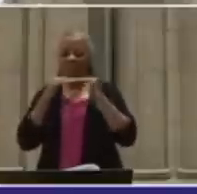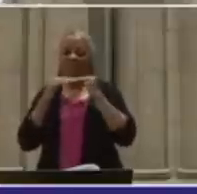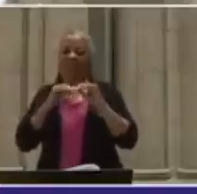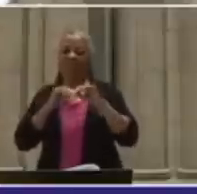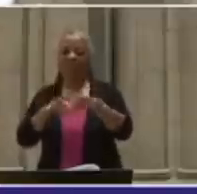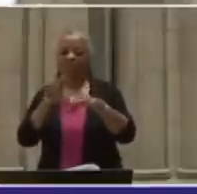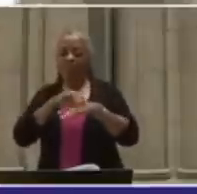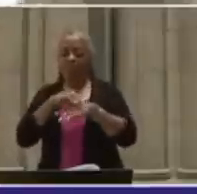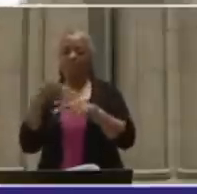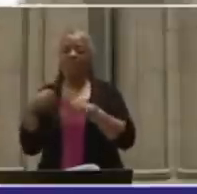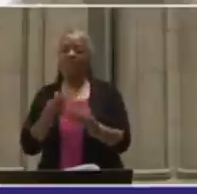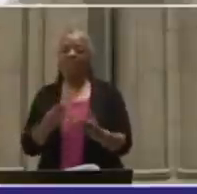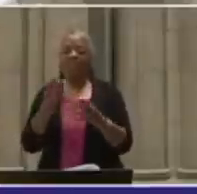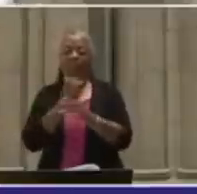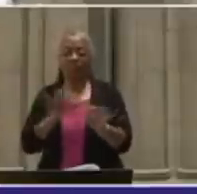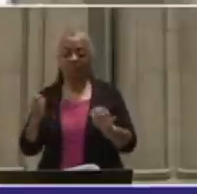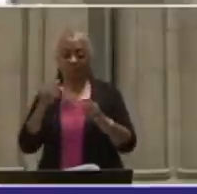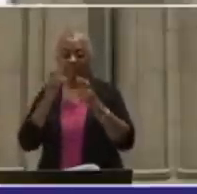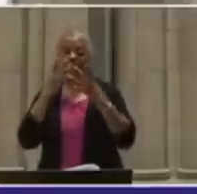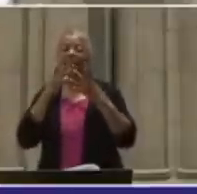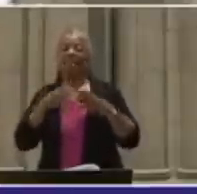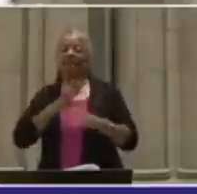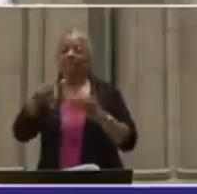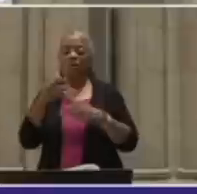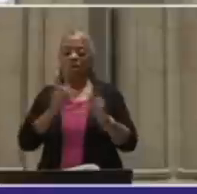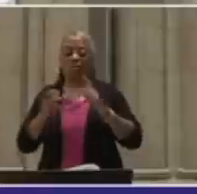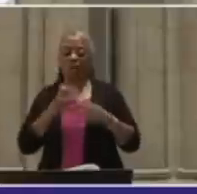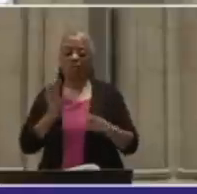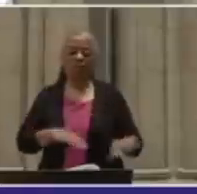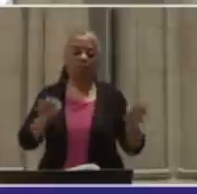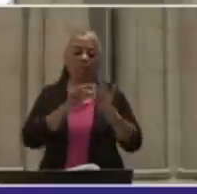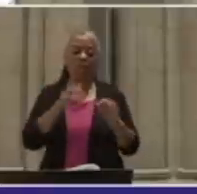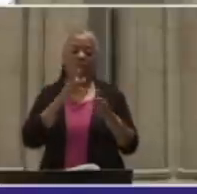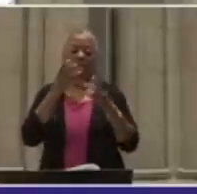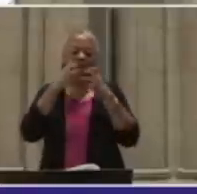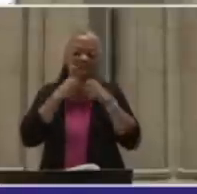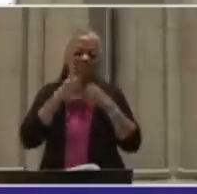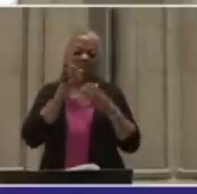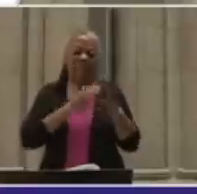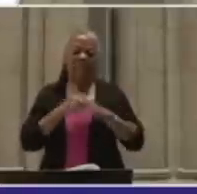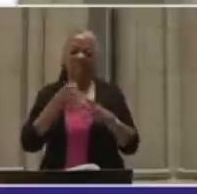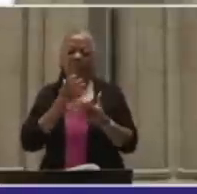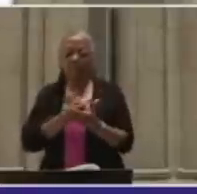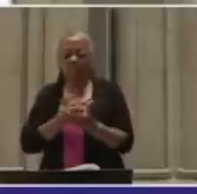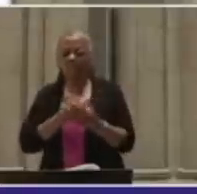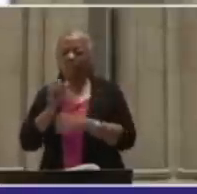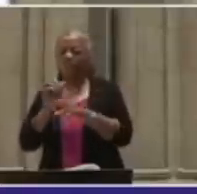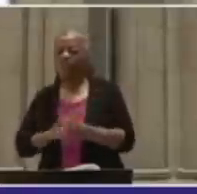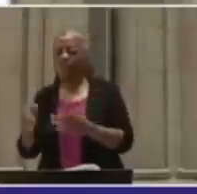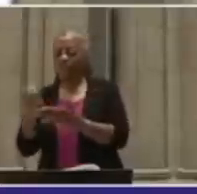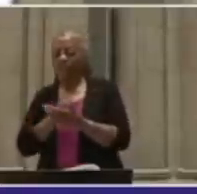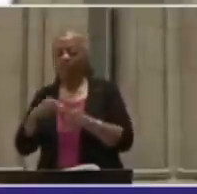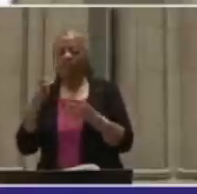earth. Give freedom's light to captives. Let all the poor have worth. The hungry hands are pleading. The workers claims their right. The